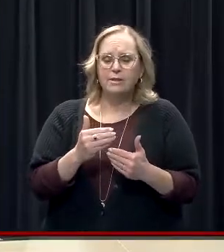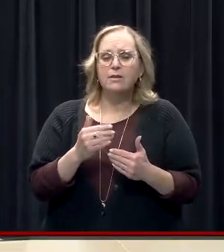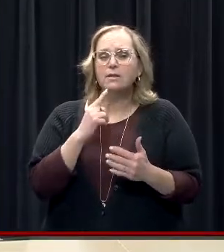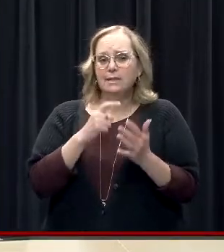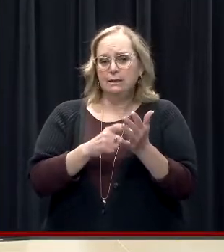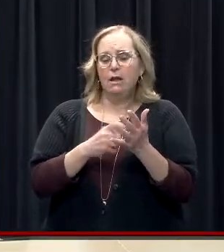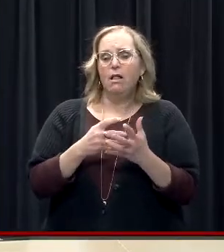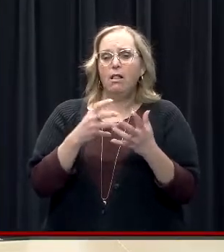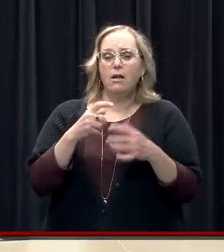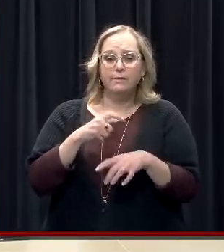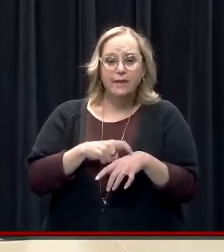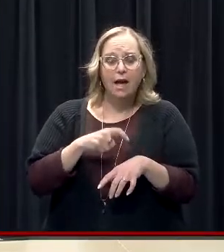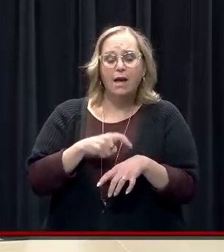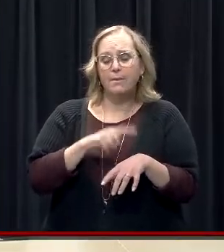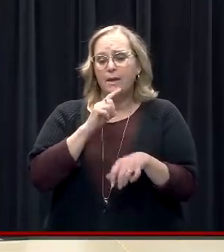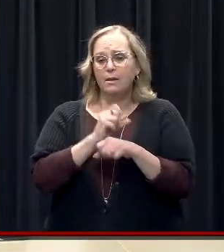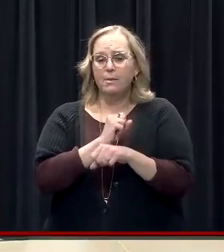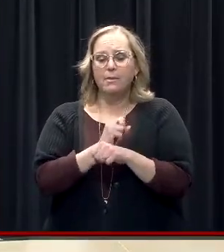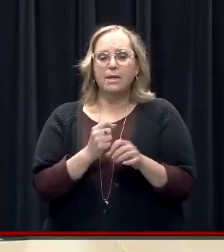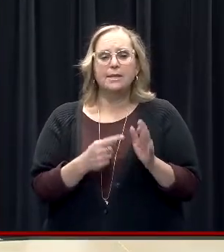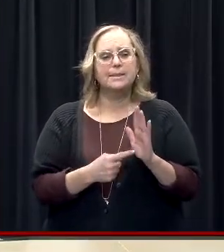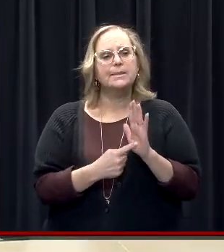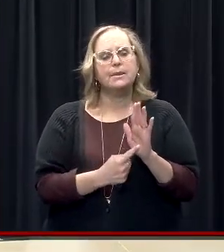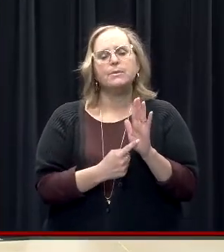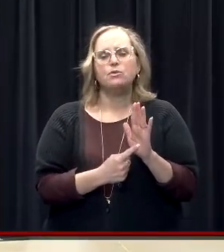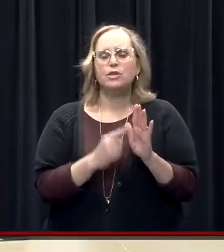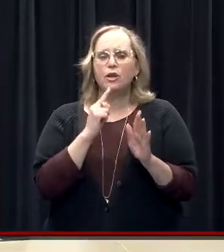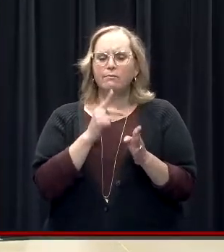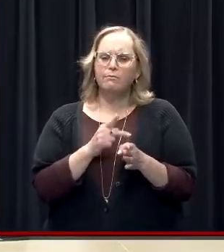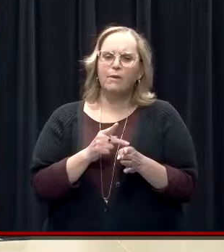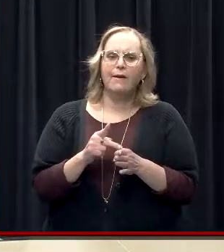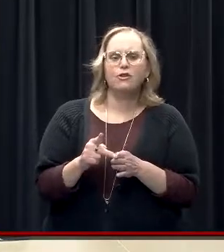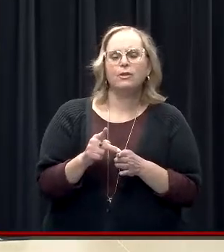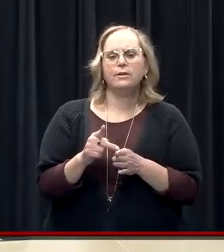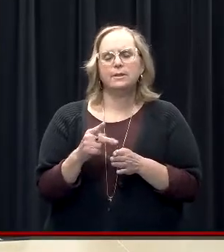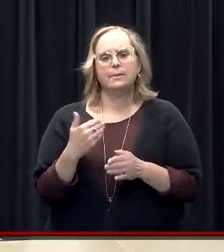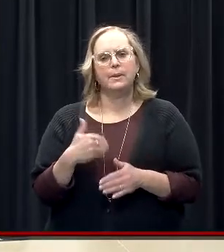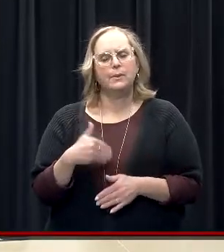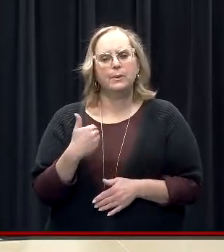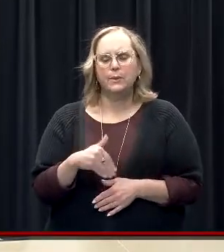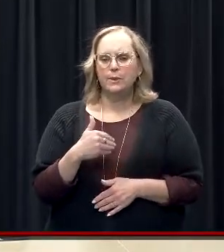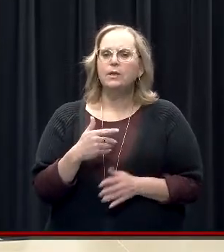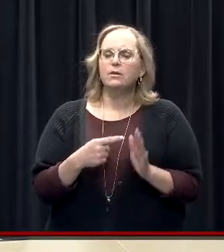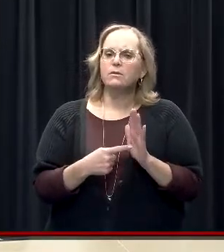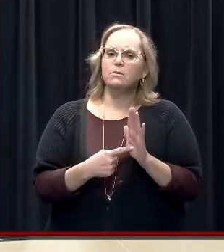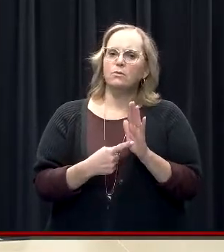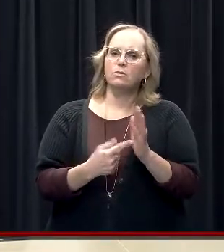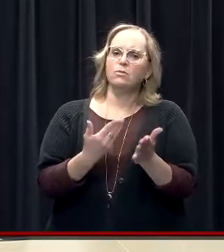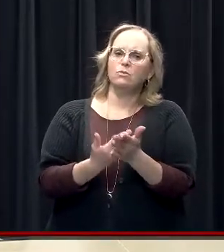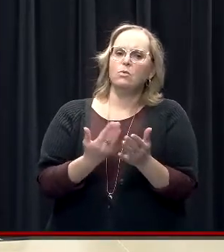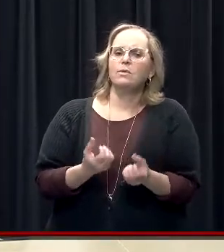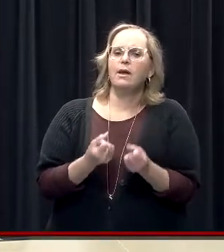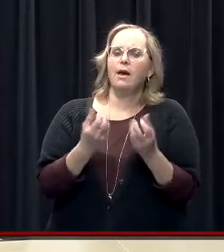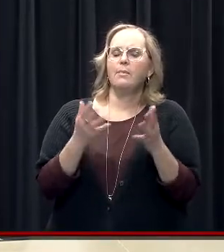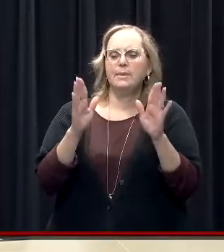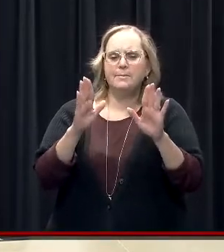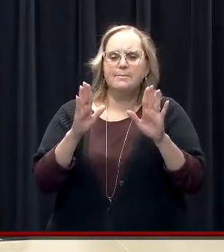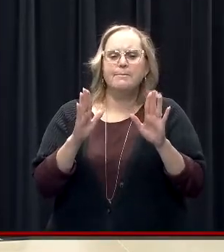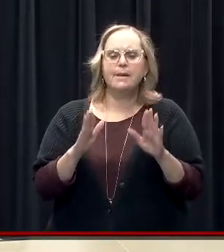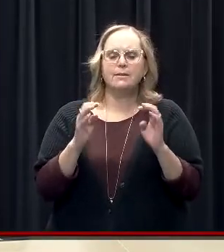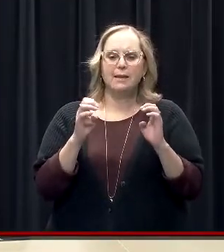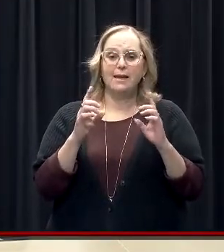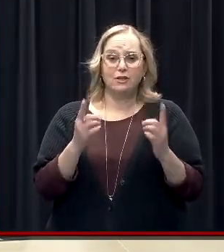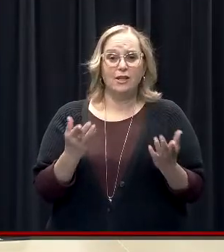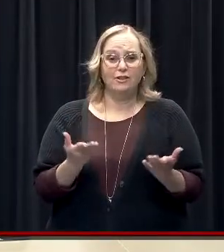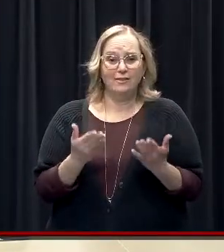of professionalism that I think it just, demonstrates how many amazing educators that we have here in